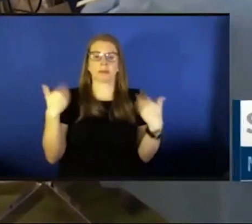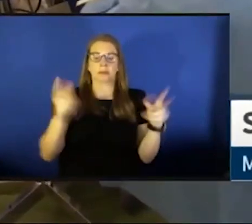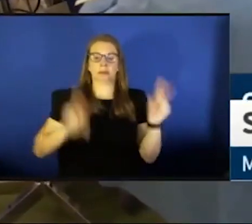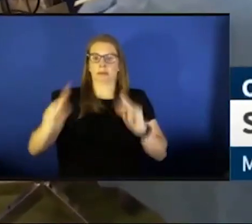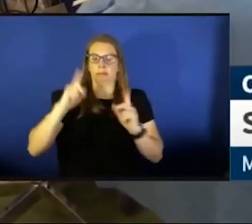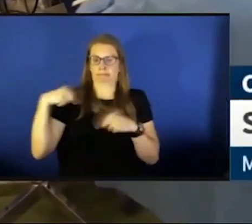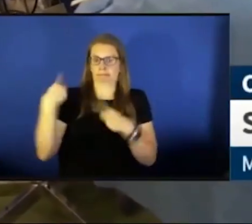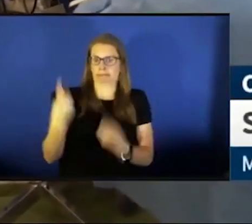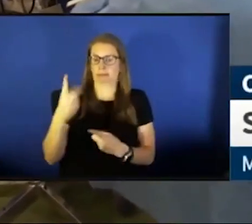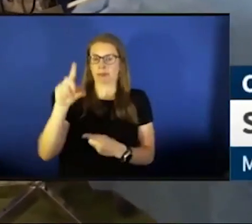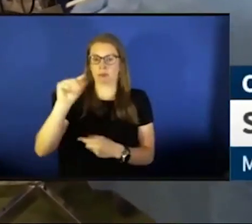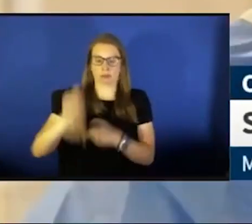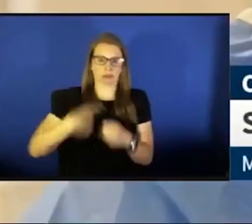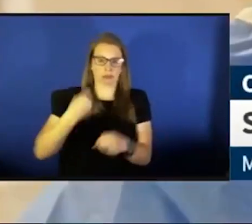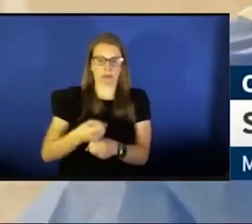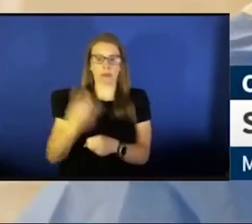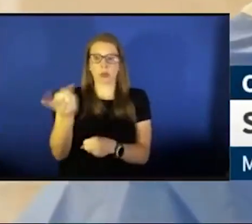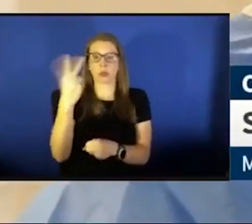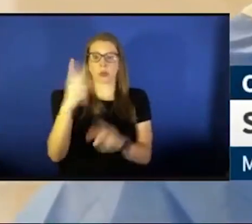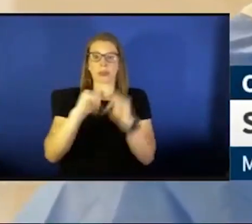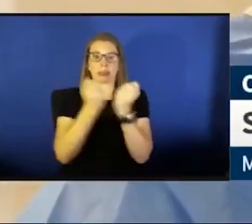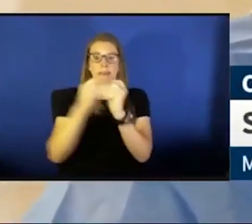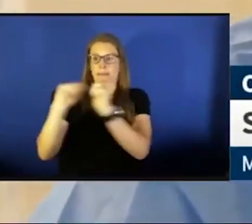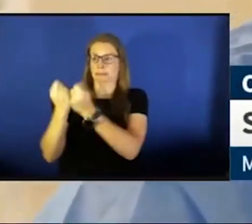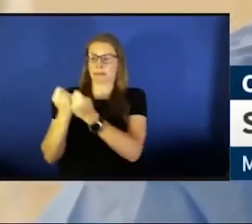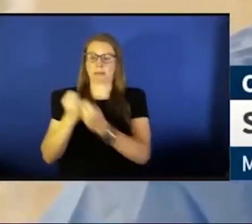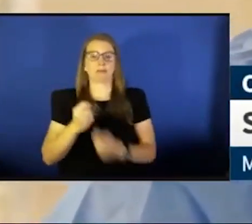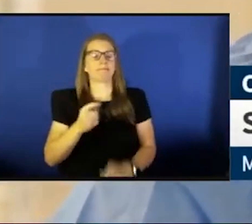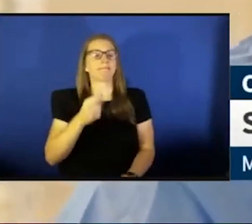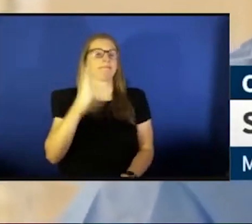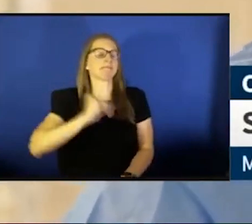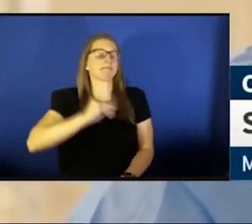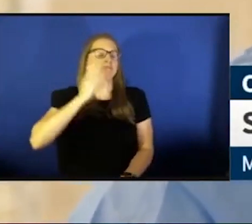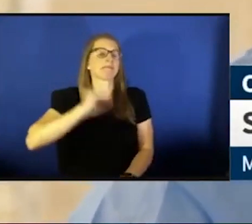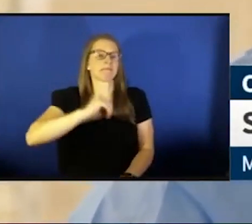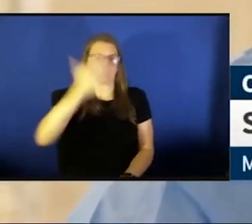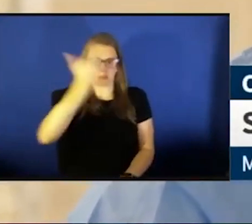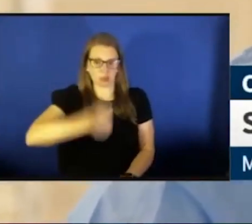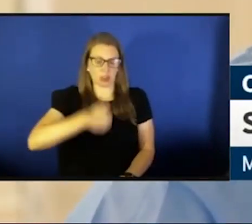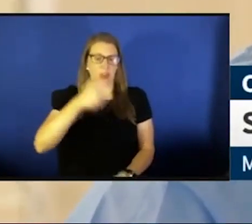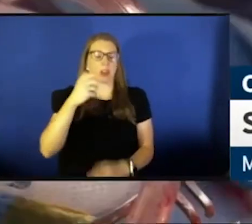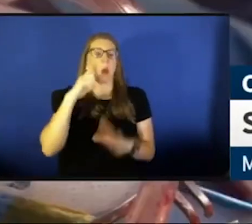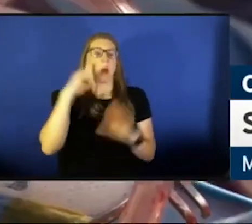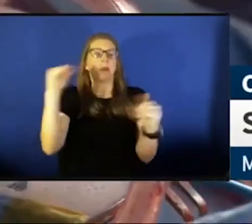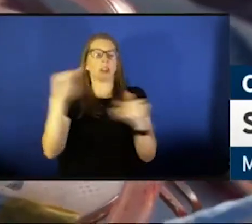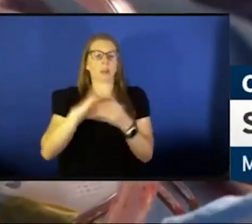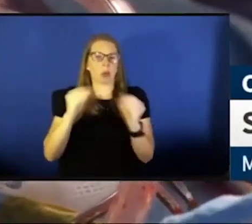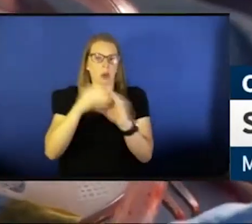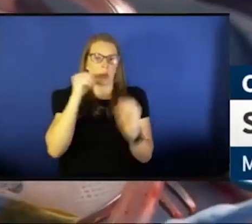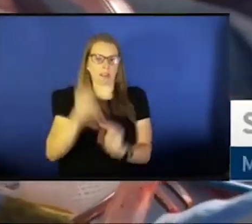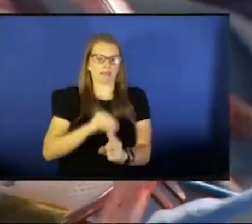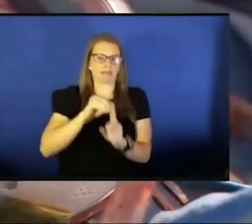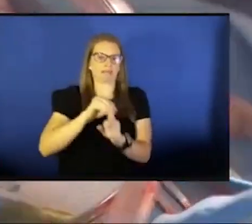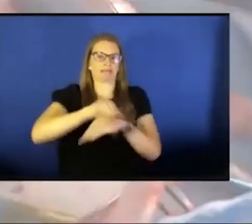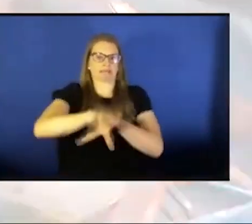Two teens who both suffered strokes hope their stories will be a wake-up call. You'll meet them now on the Morning Medical Update.